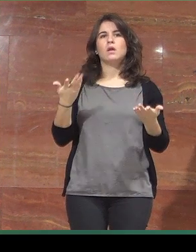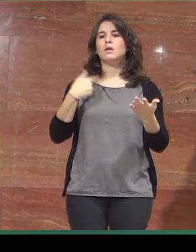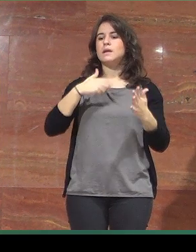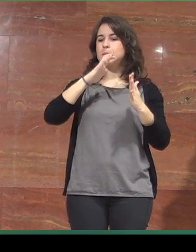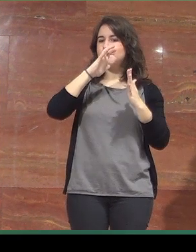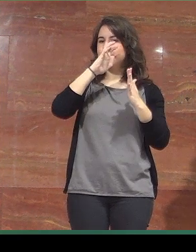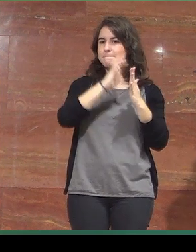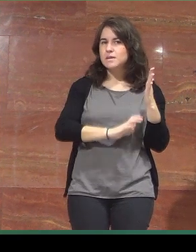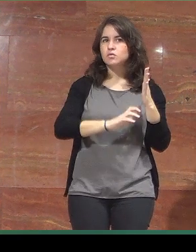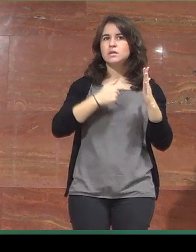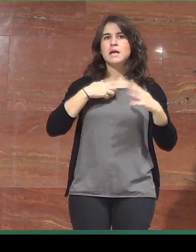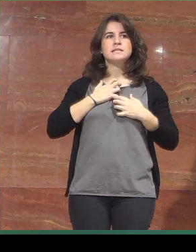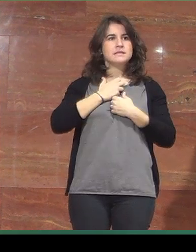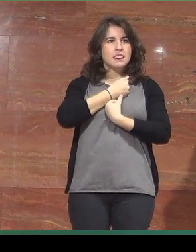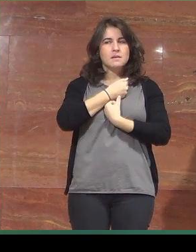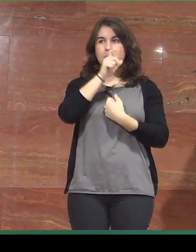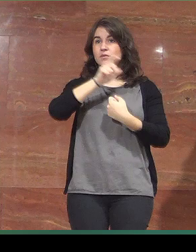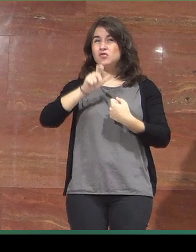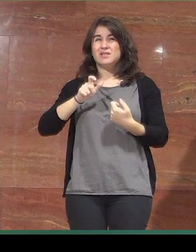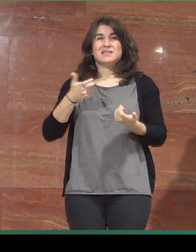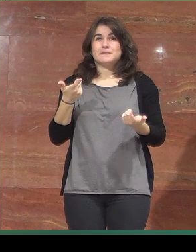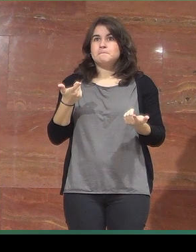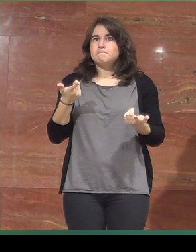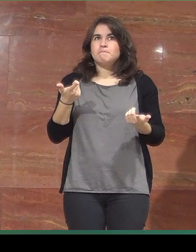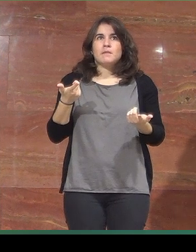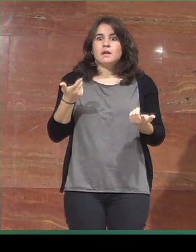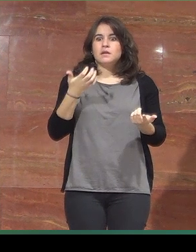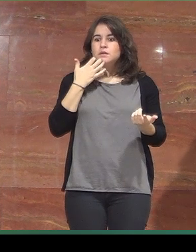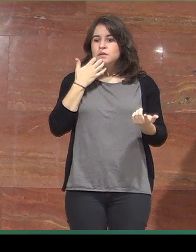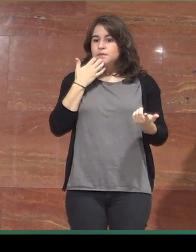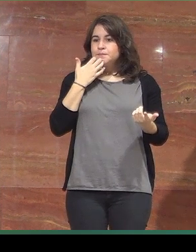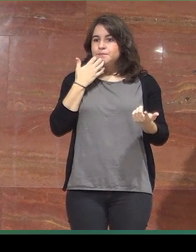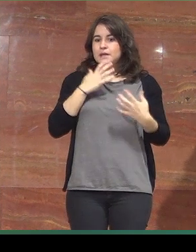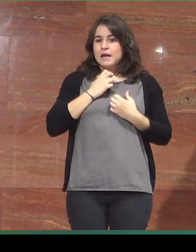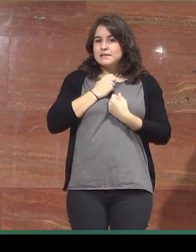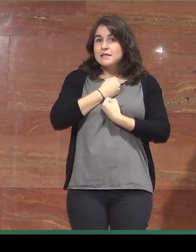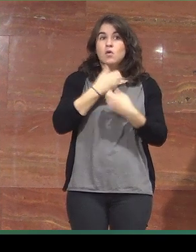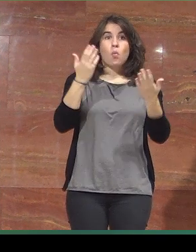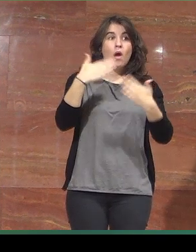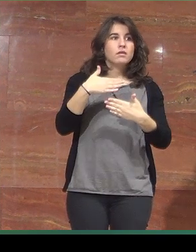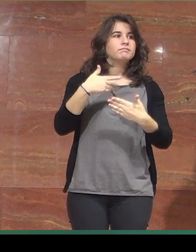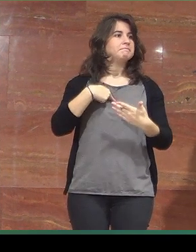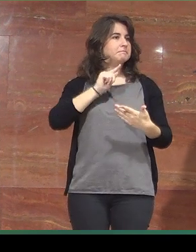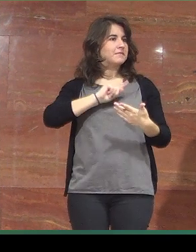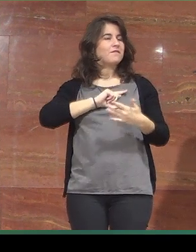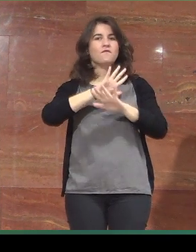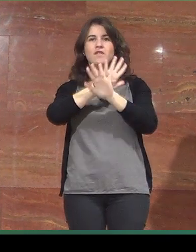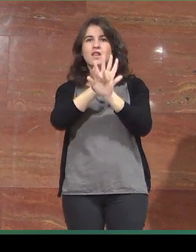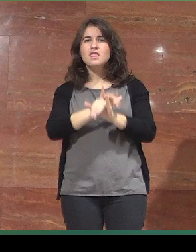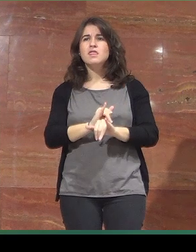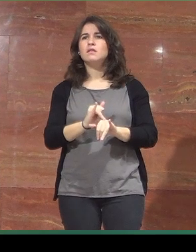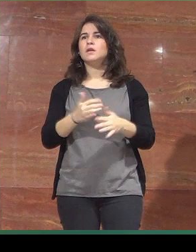Because people who are less anxious are happier, have better experiences, and are more willing to